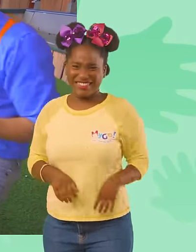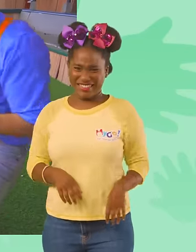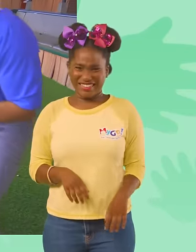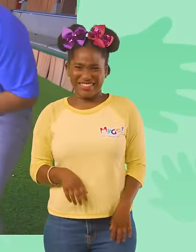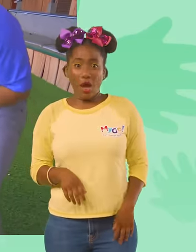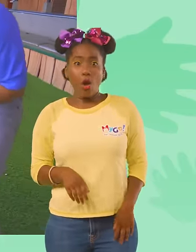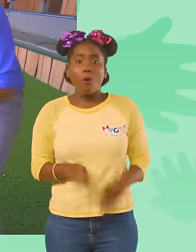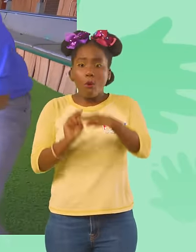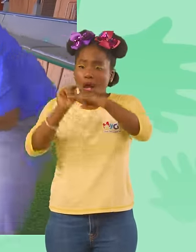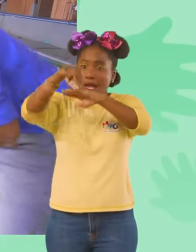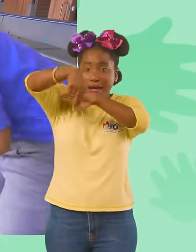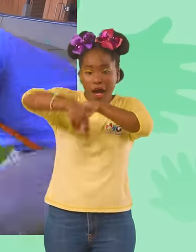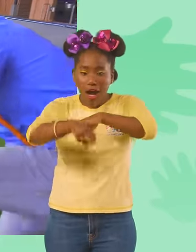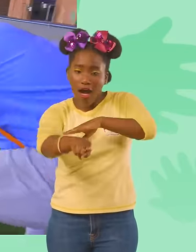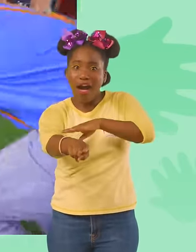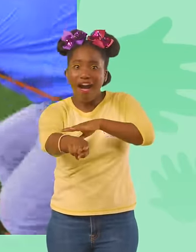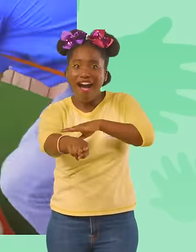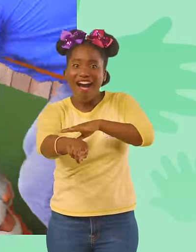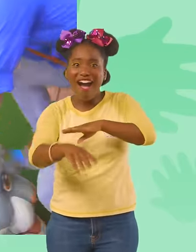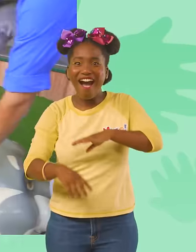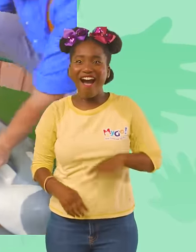meow. Ooh, and it's a slide. Check it out.